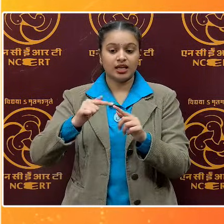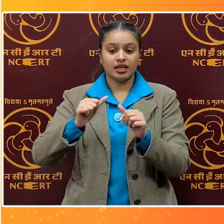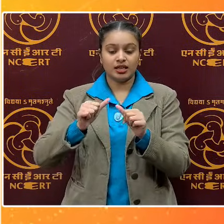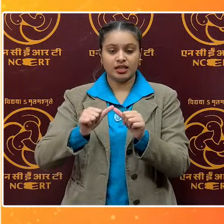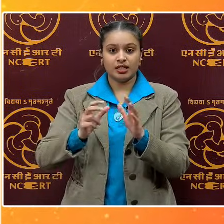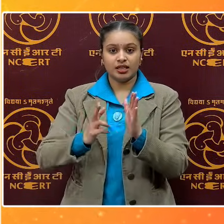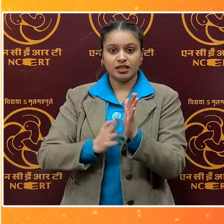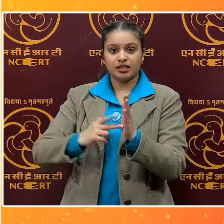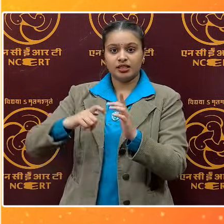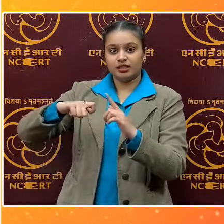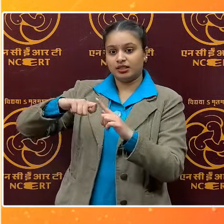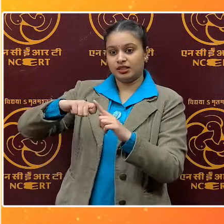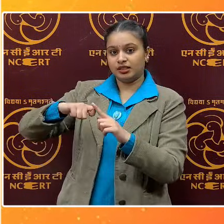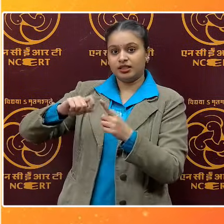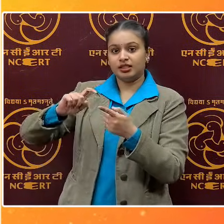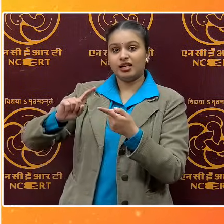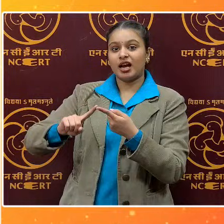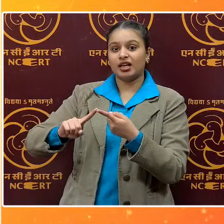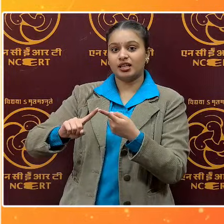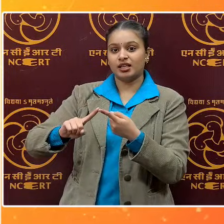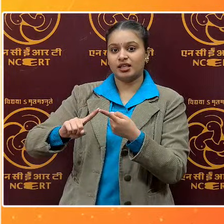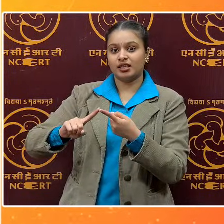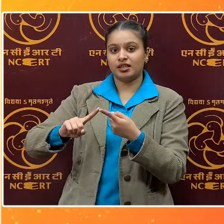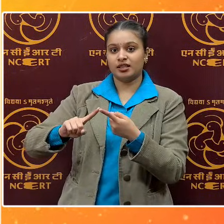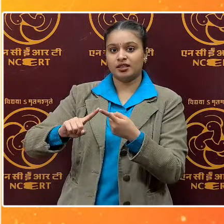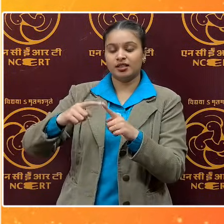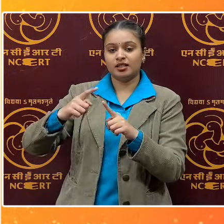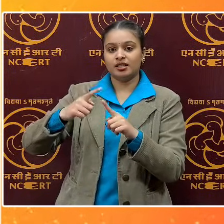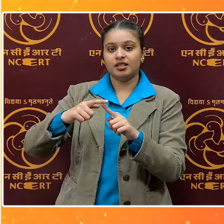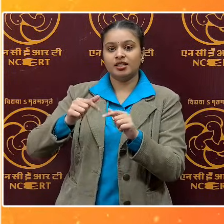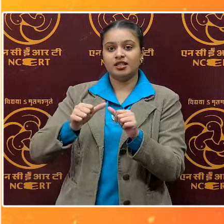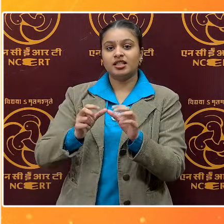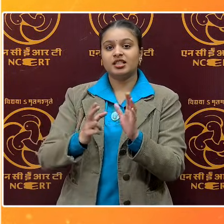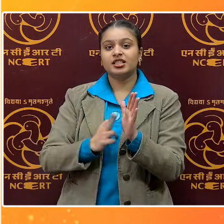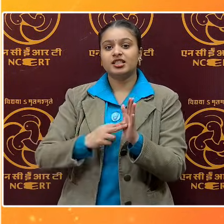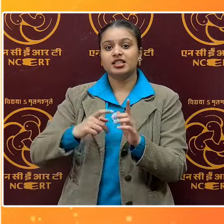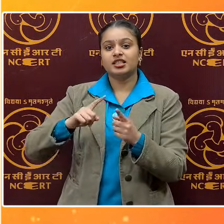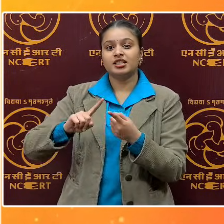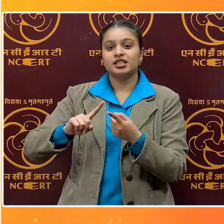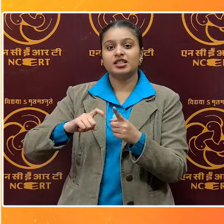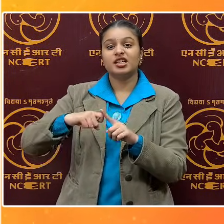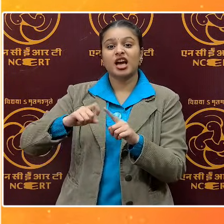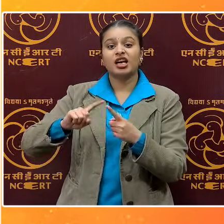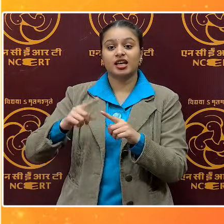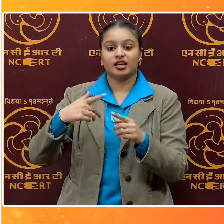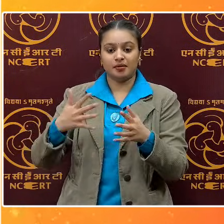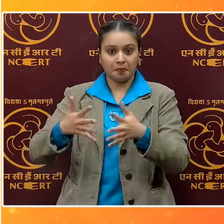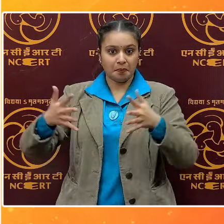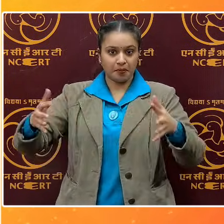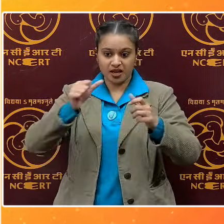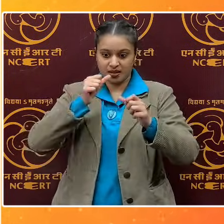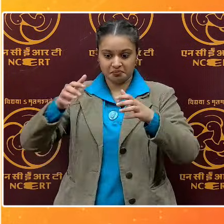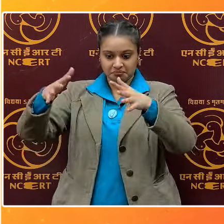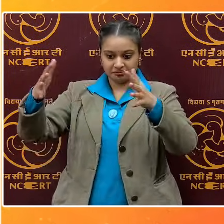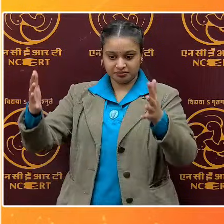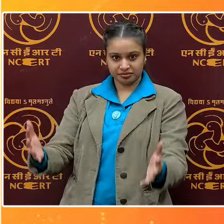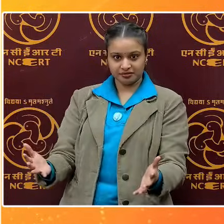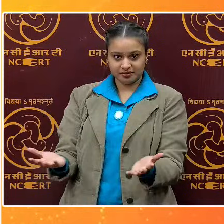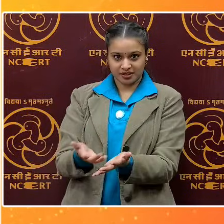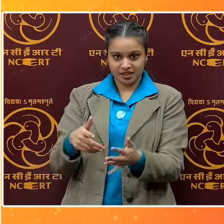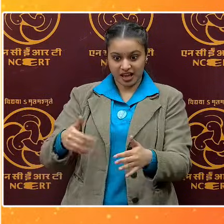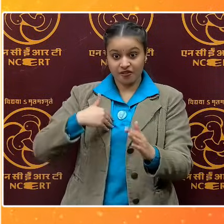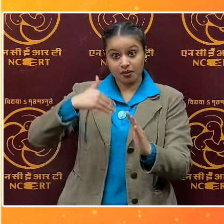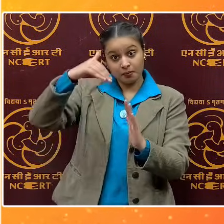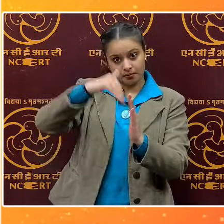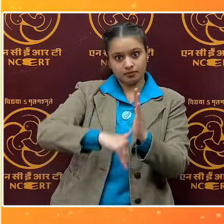it Tankas. Tanka. Tanke. Tanke mein pani. Tanke mein. Big tank means tanka. Big tank. Tanka. Okay. And they are